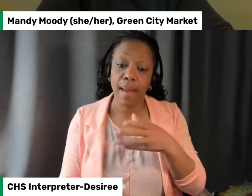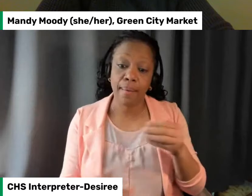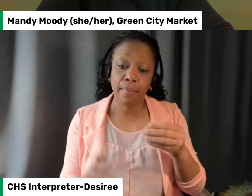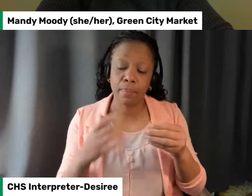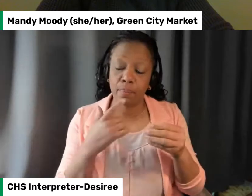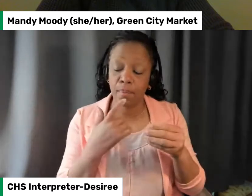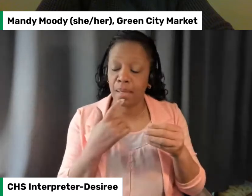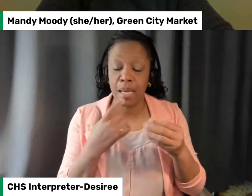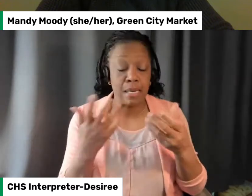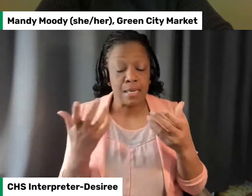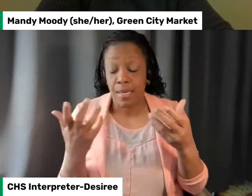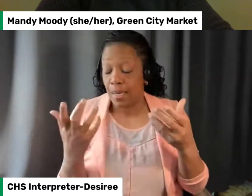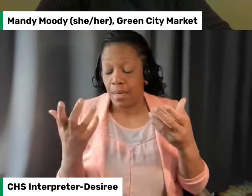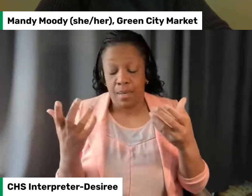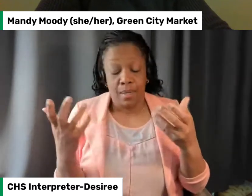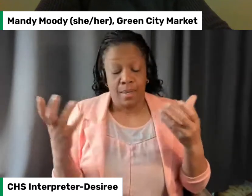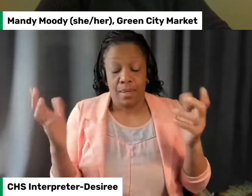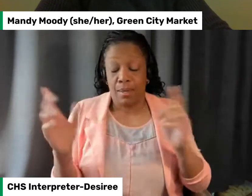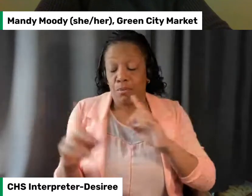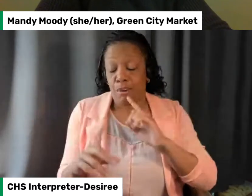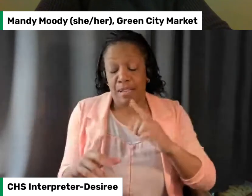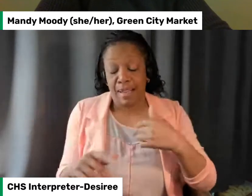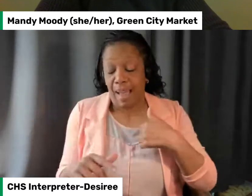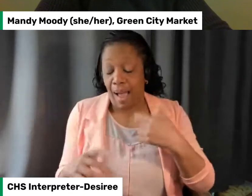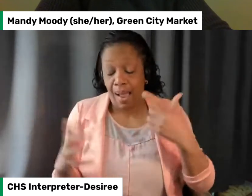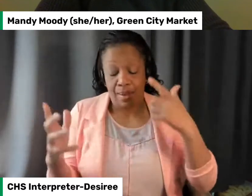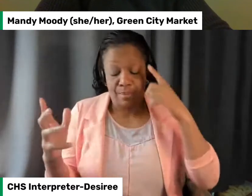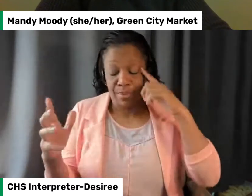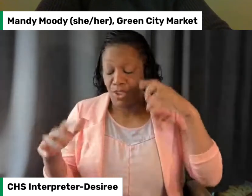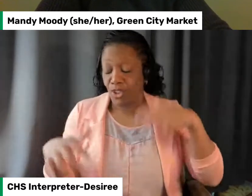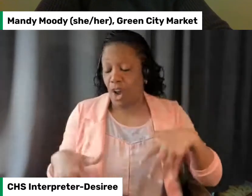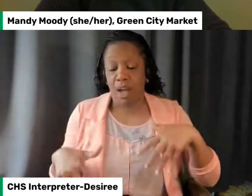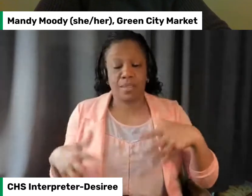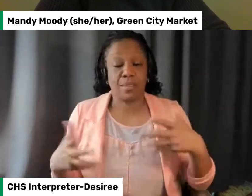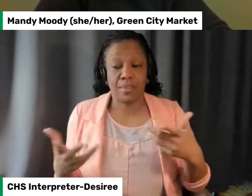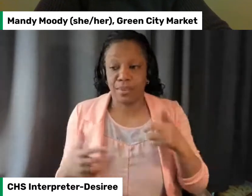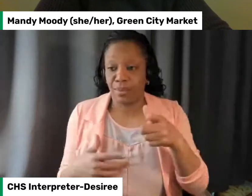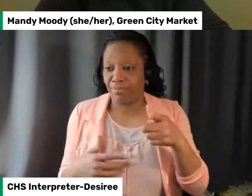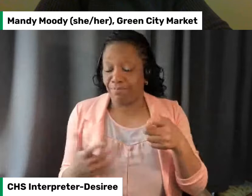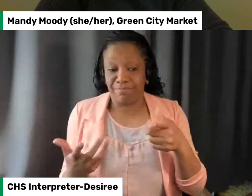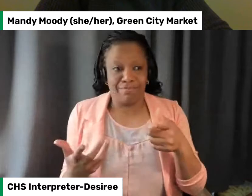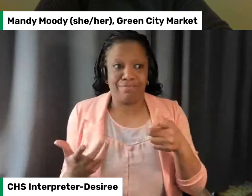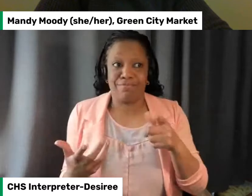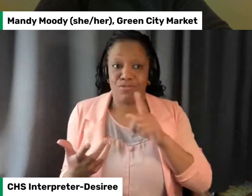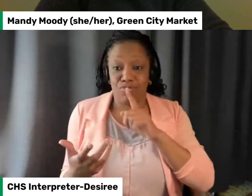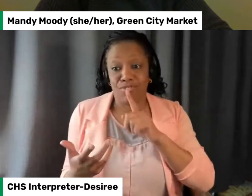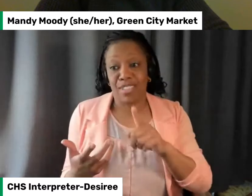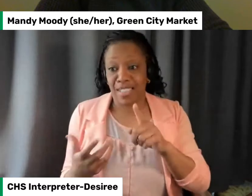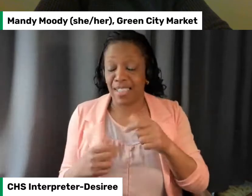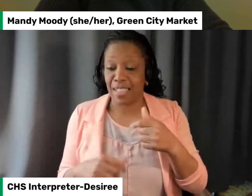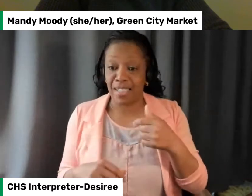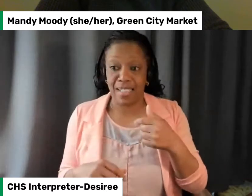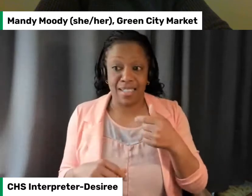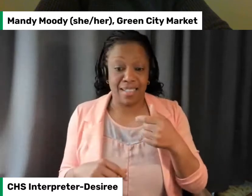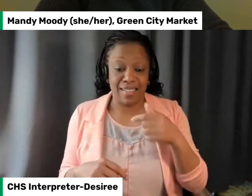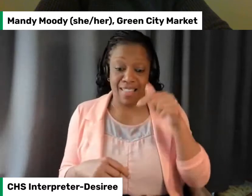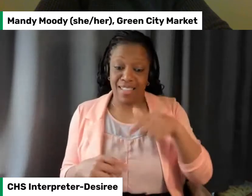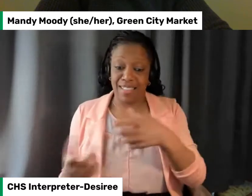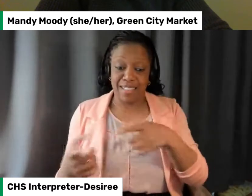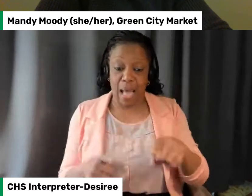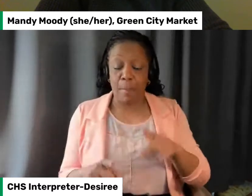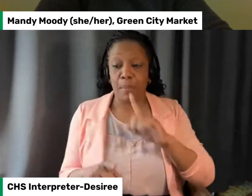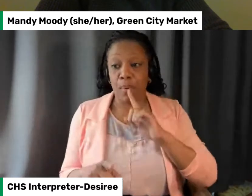I never, you could knock me over with a feather that this has happened. And it's just been such a great blessing to